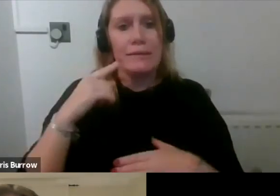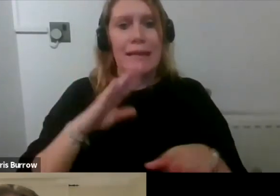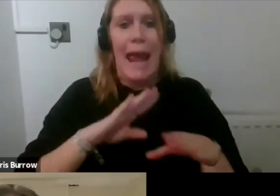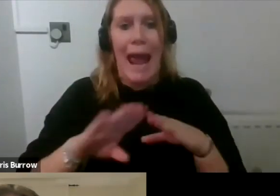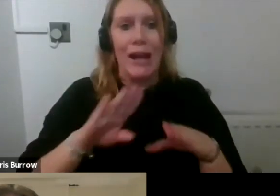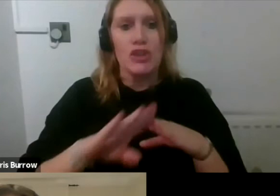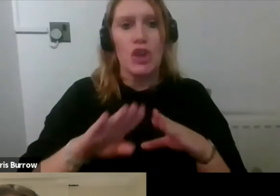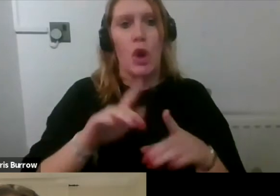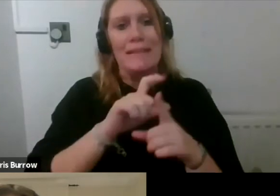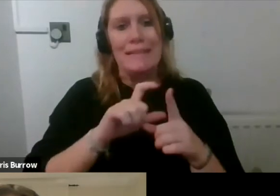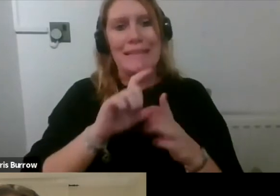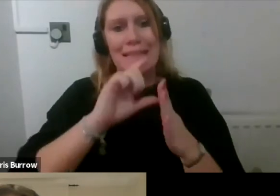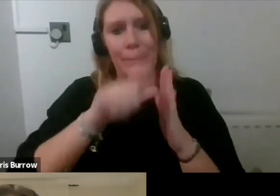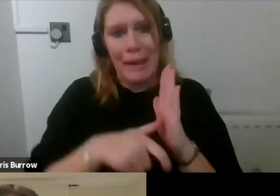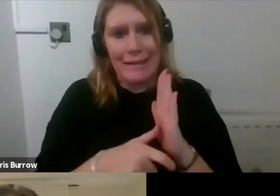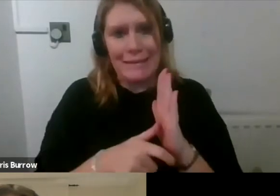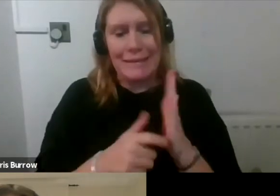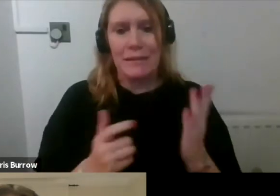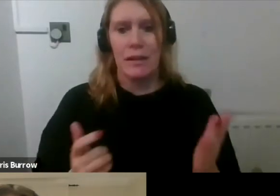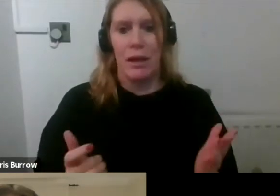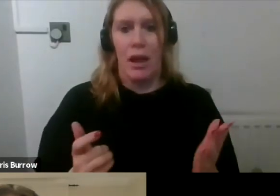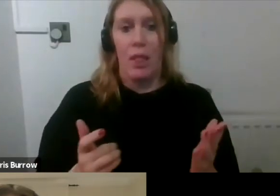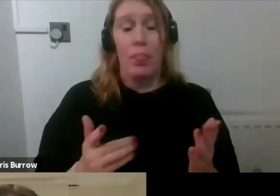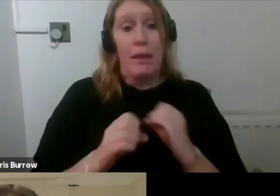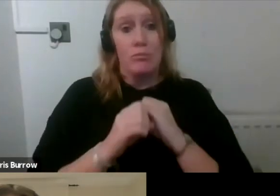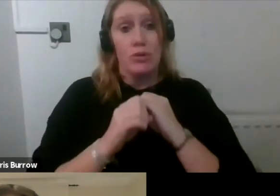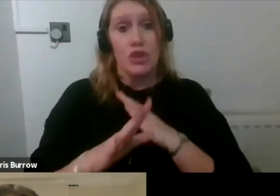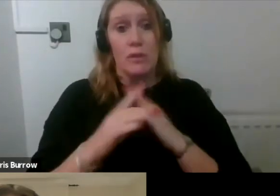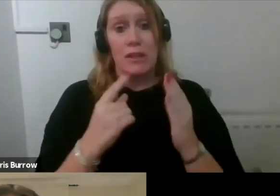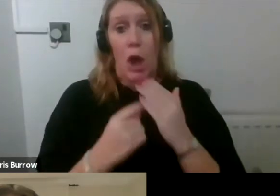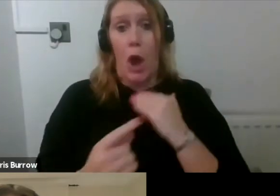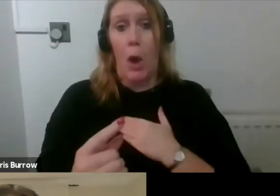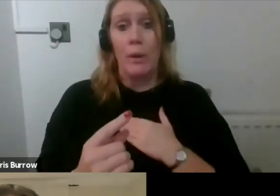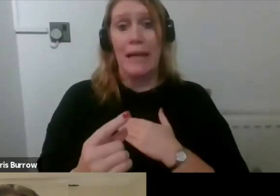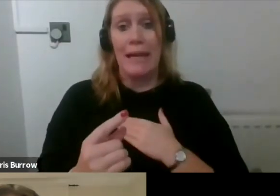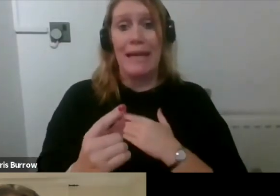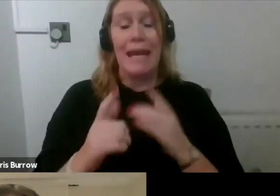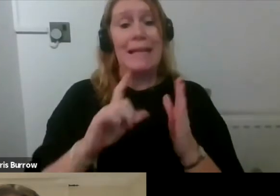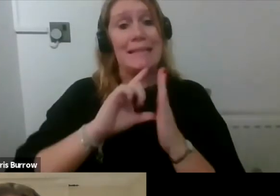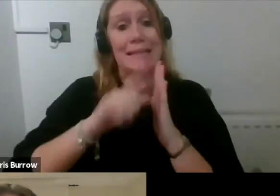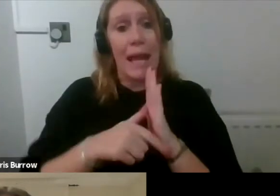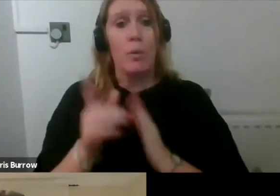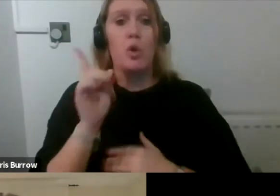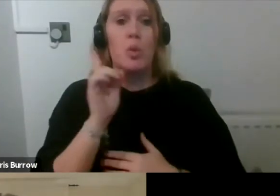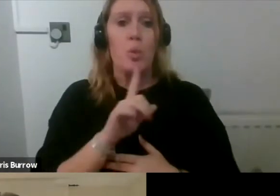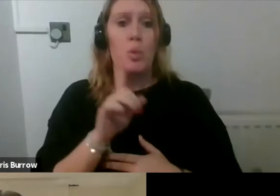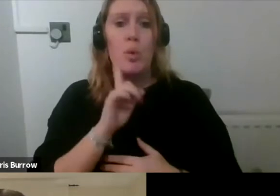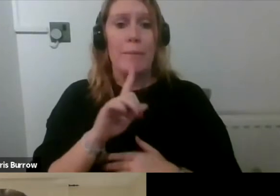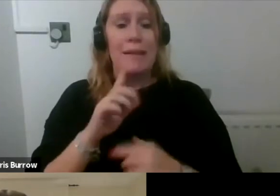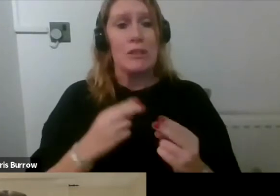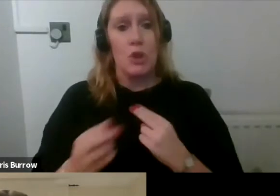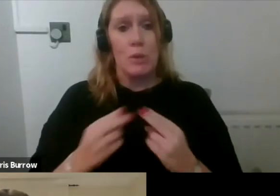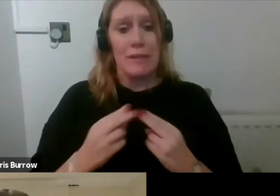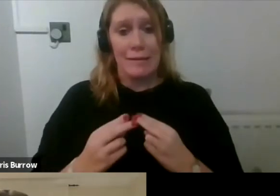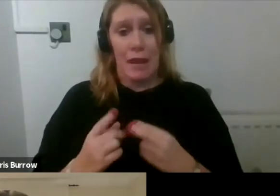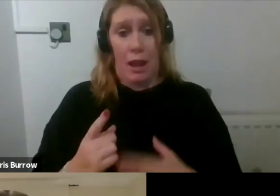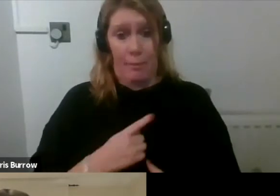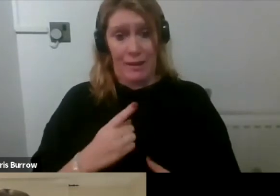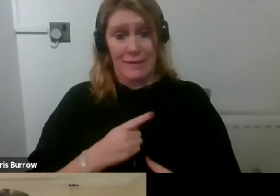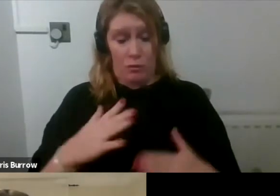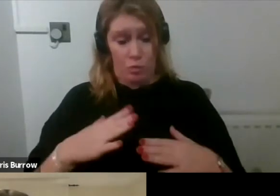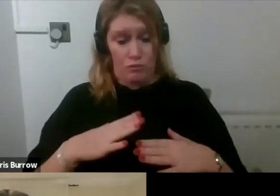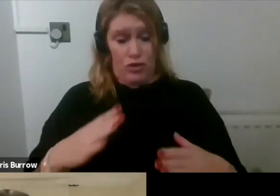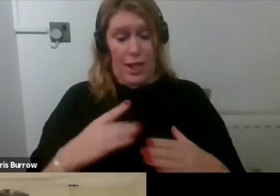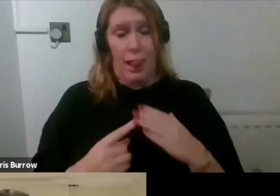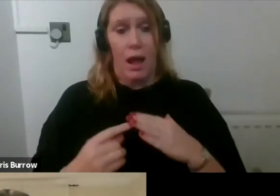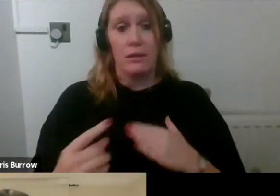produced the only disabled women's newsletter, full stop, which I was freelancing for. And they said,